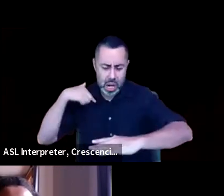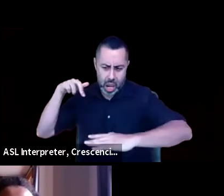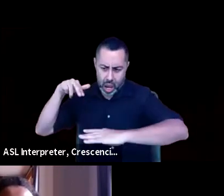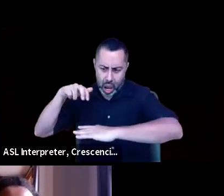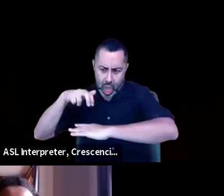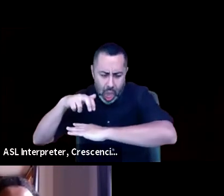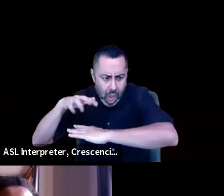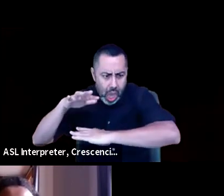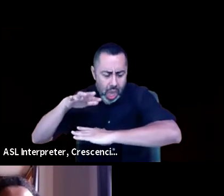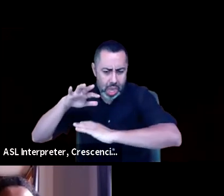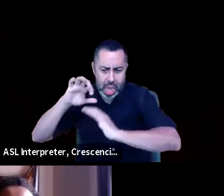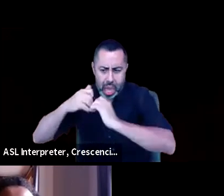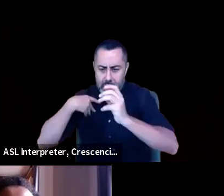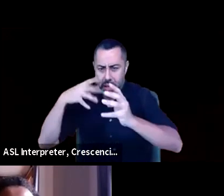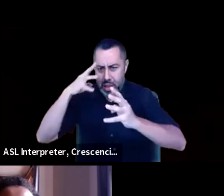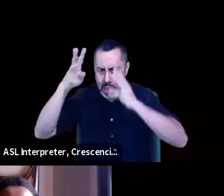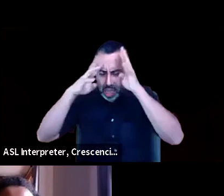creativity and alacrity.